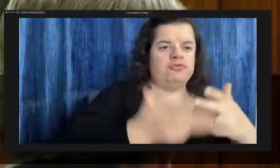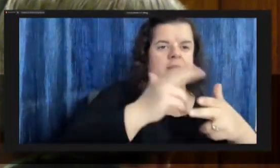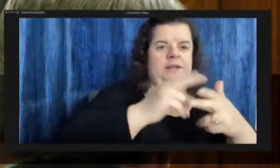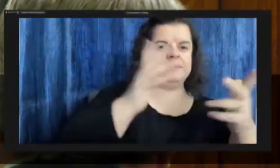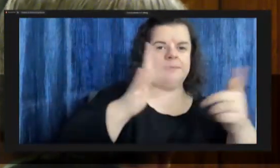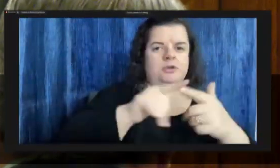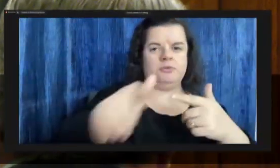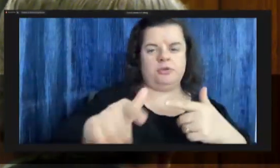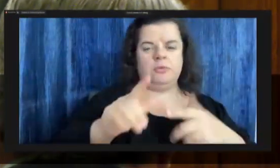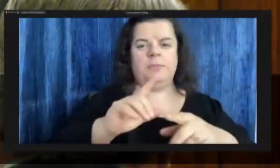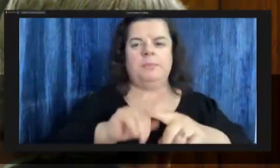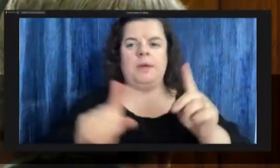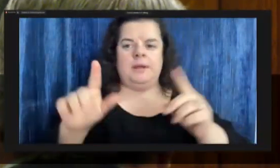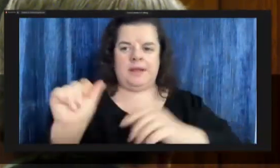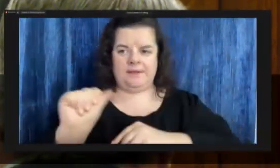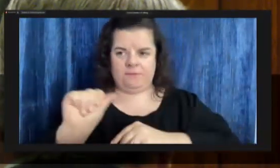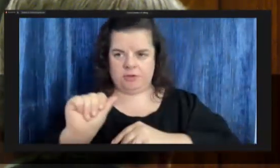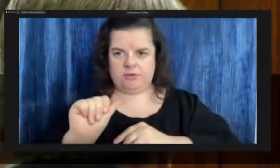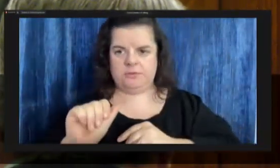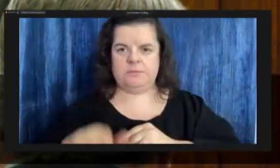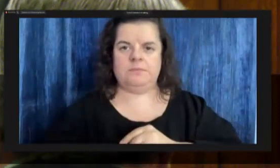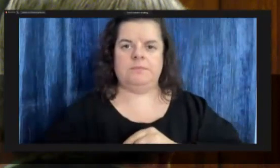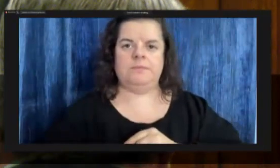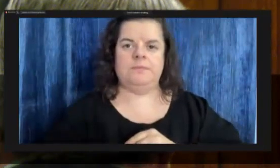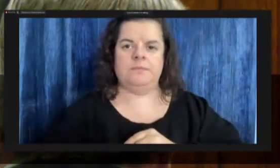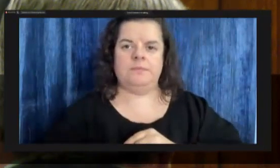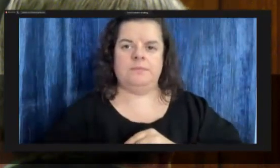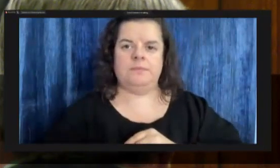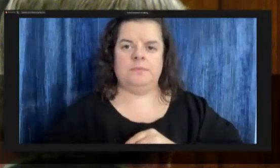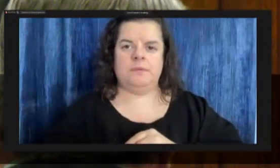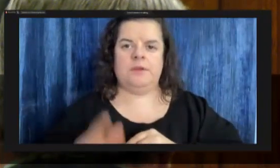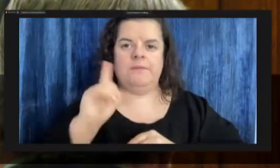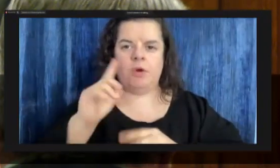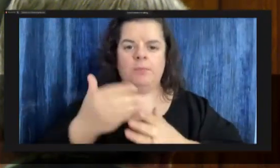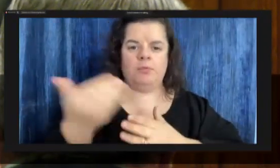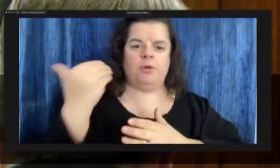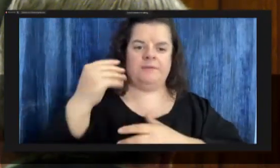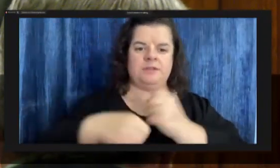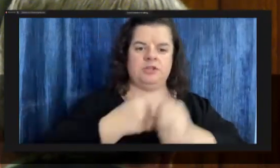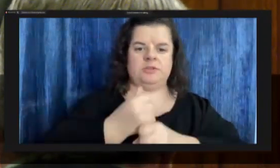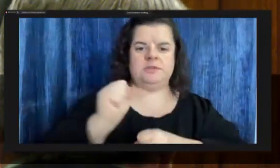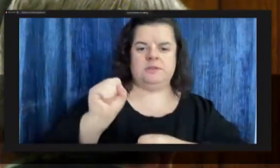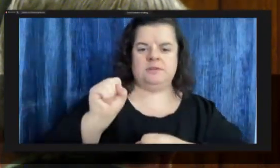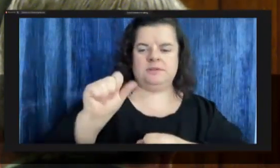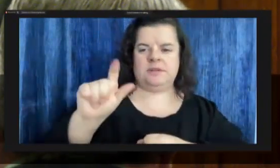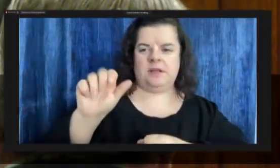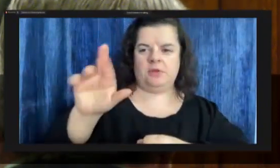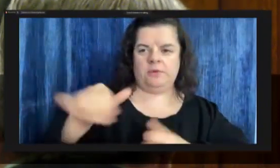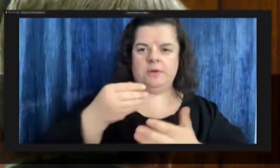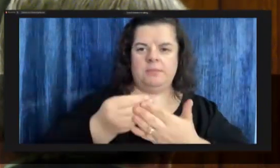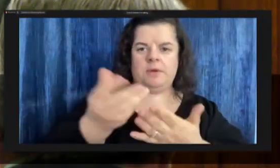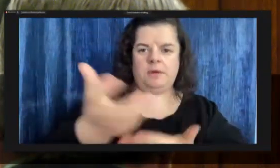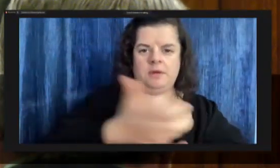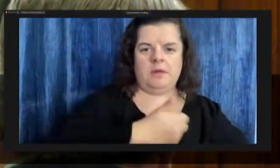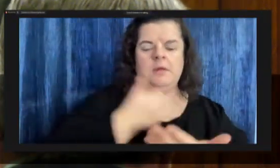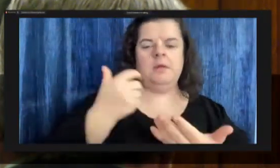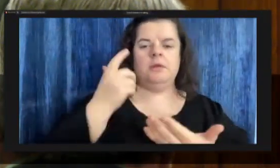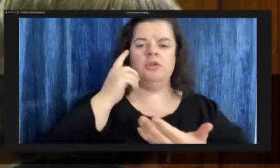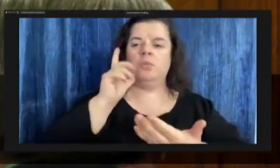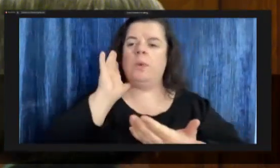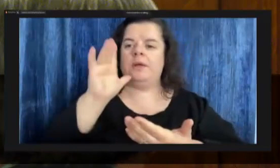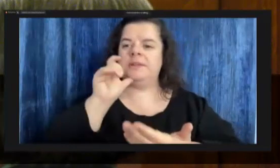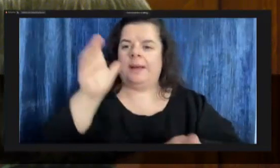average of the previous year's salary. So further, the salary paid to elected city office holders shall not be